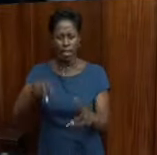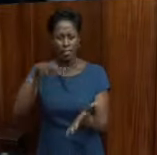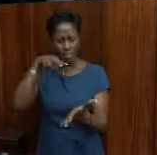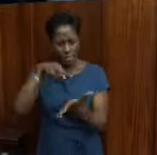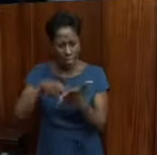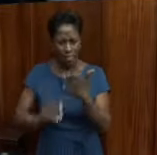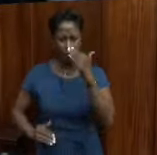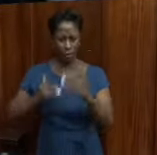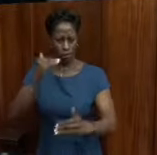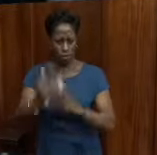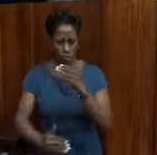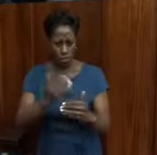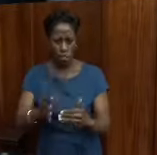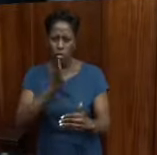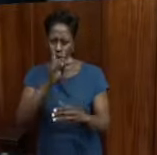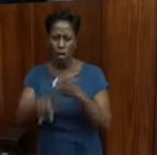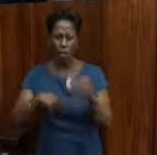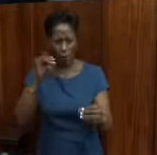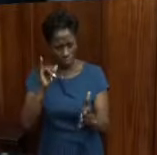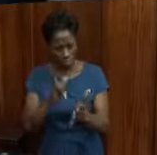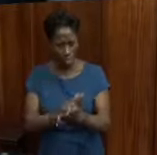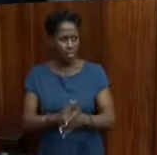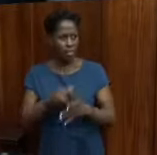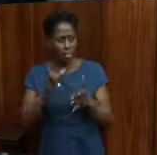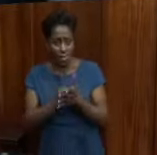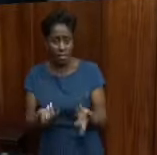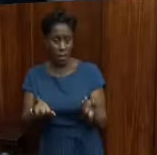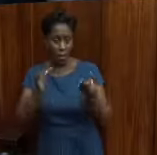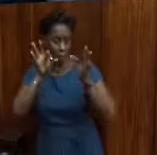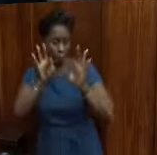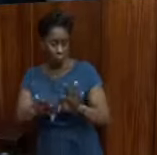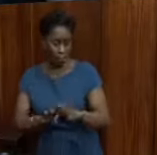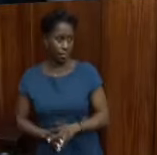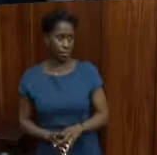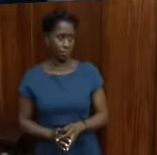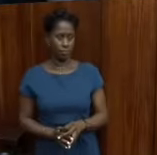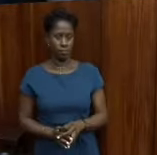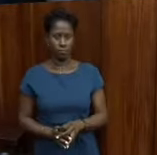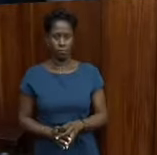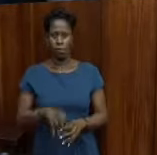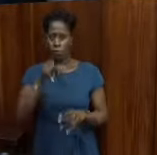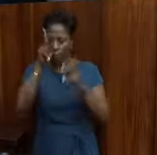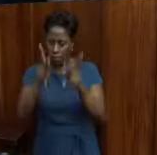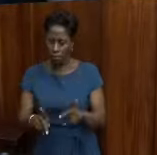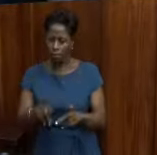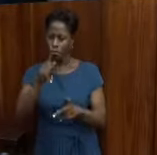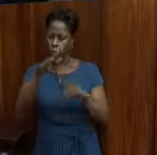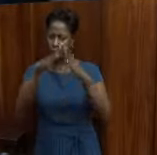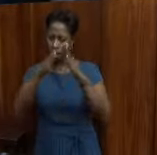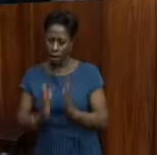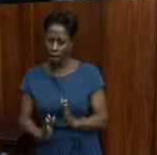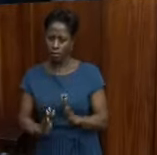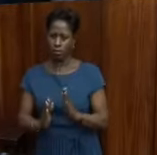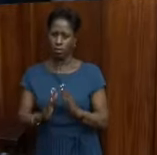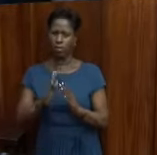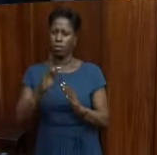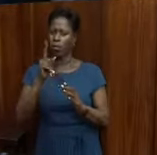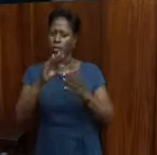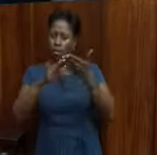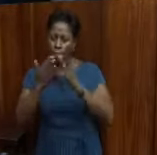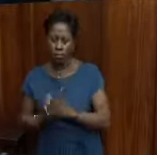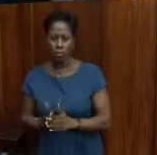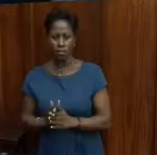tell you it's about building resilience one person, one household, one enterprise, one